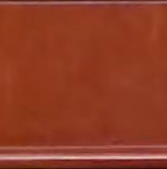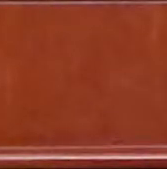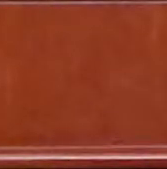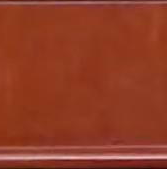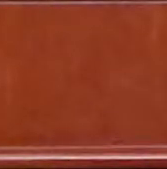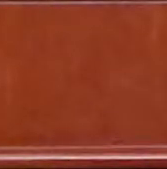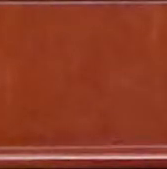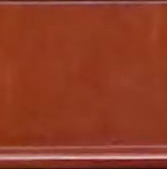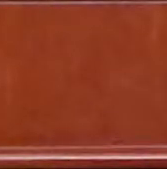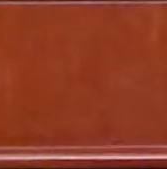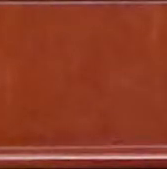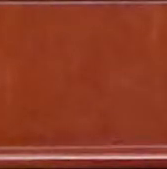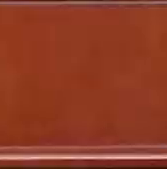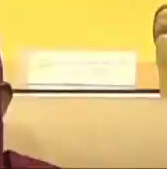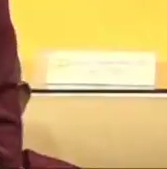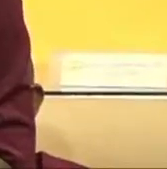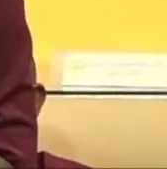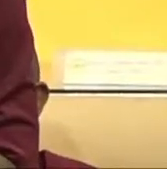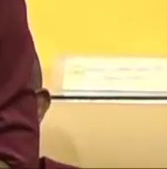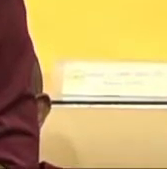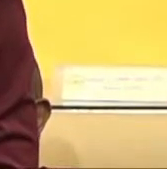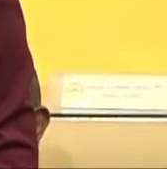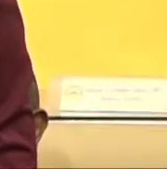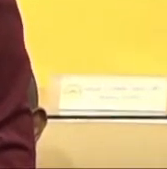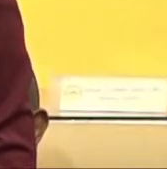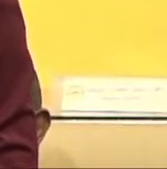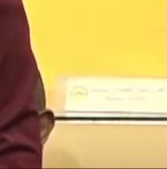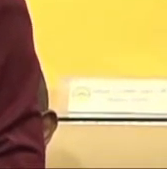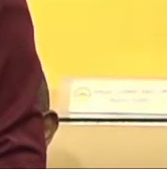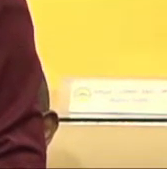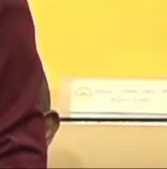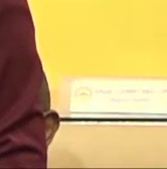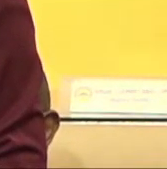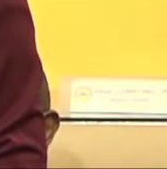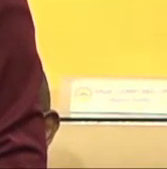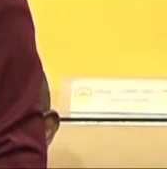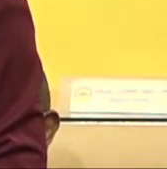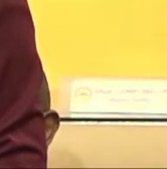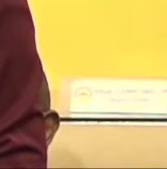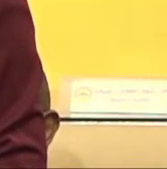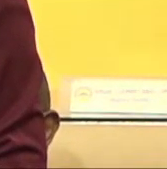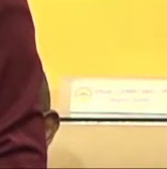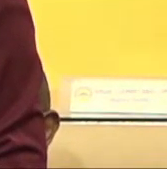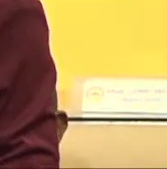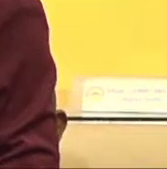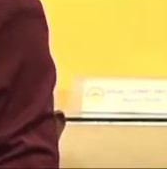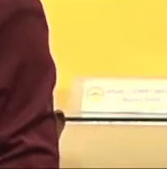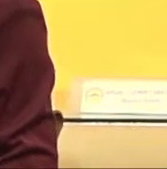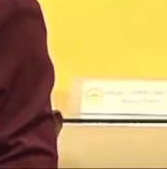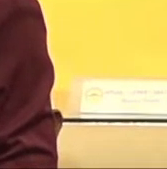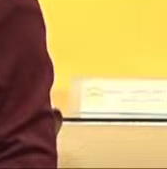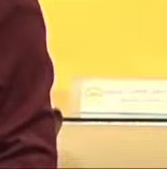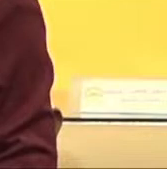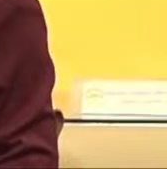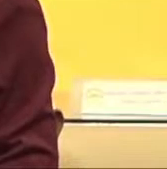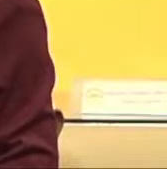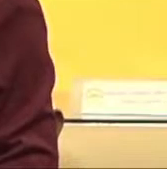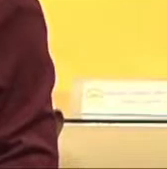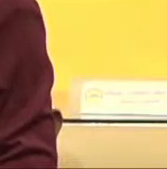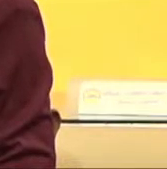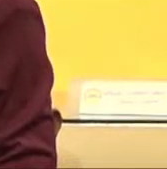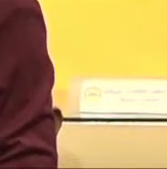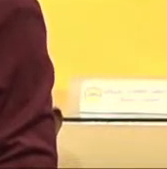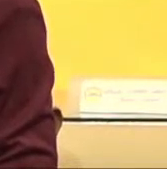referring the instrument under 10A to the Committee on Subsidiary Legislations,